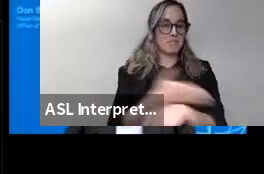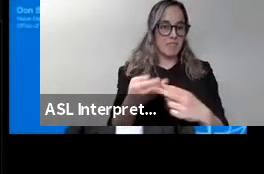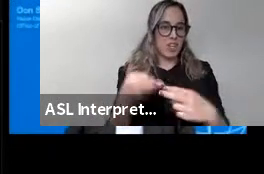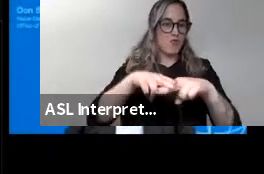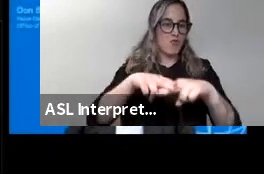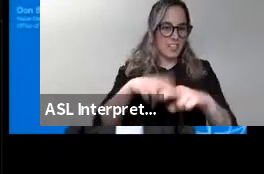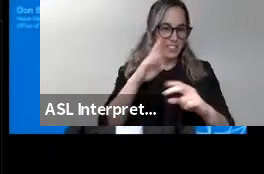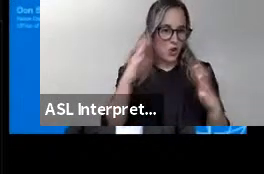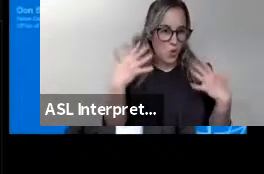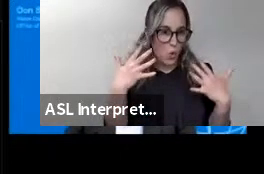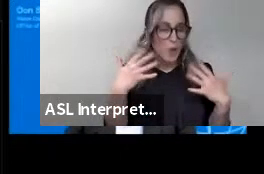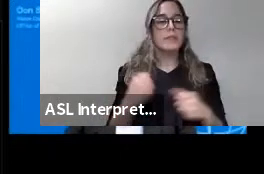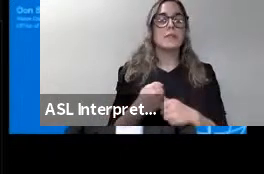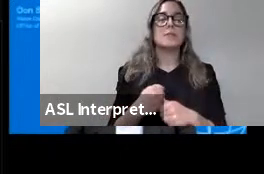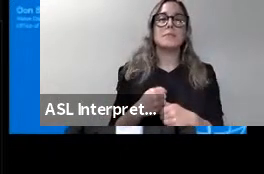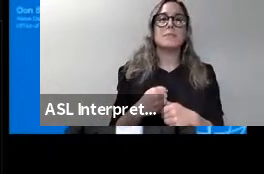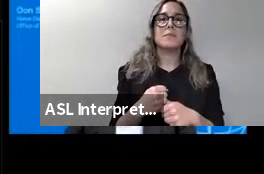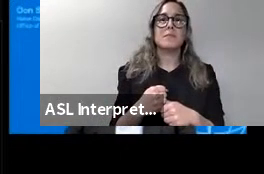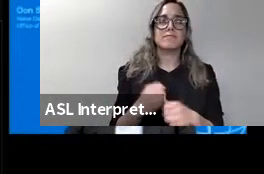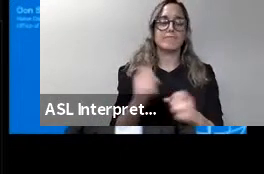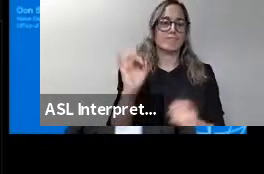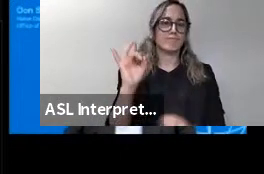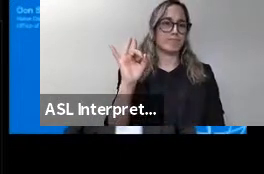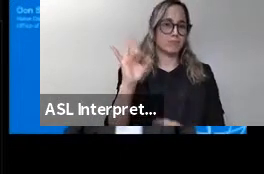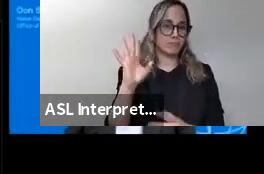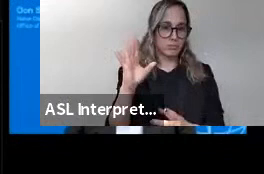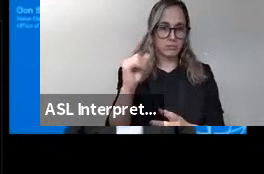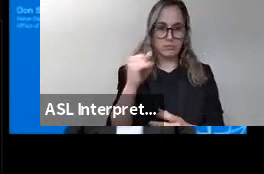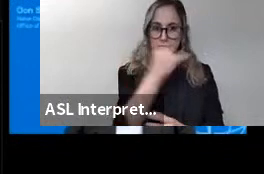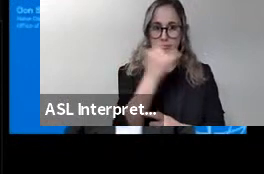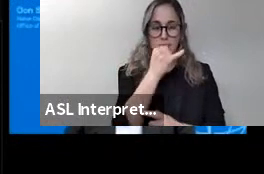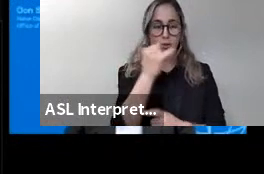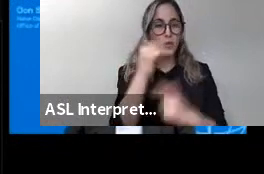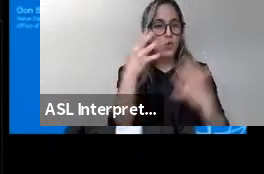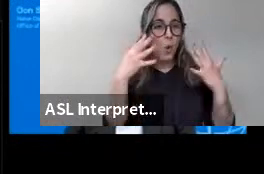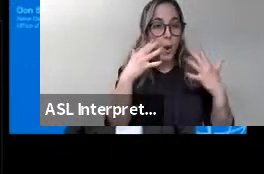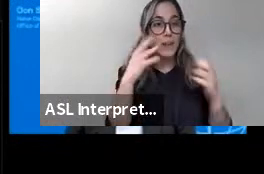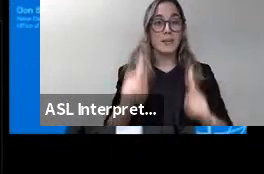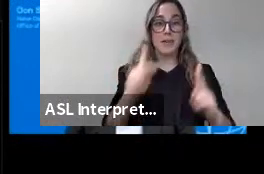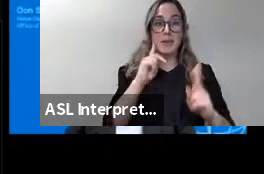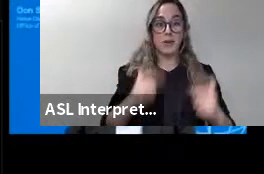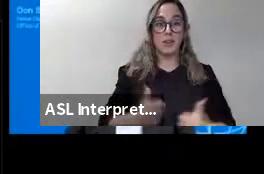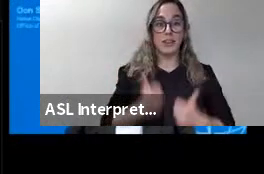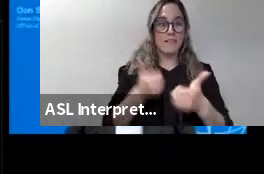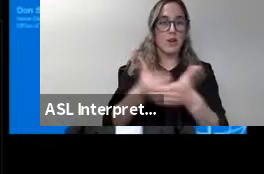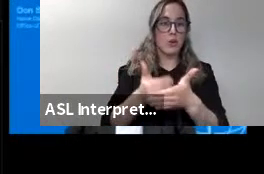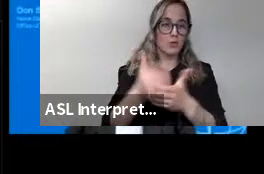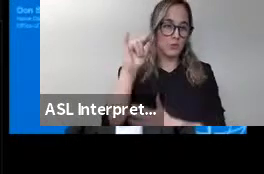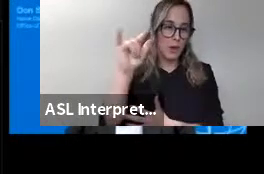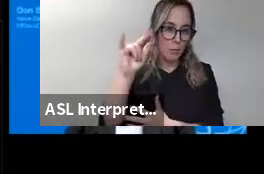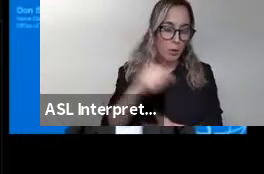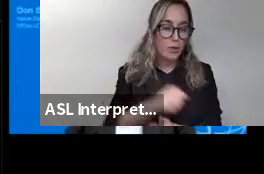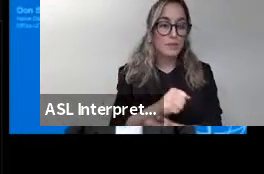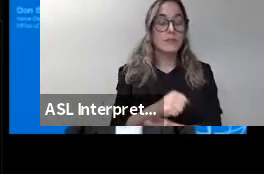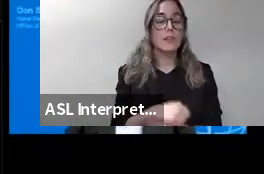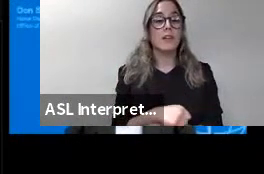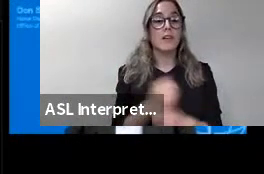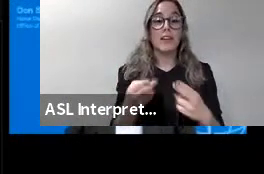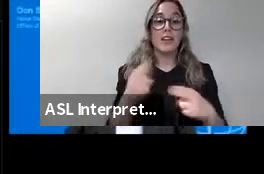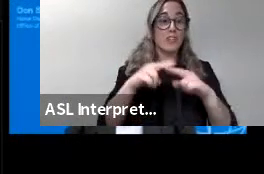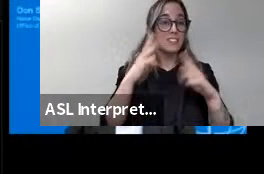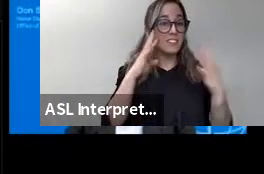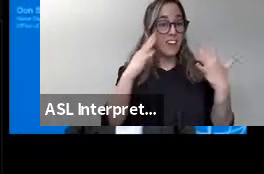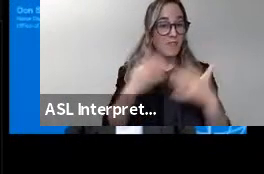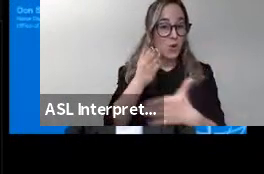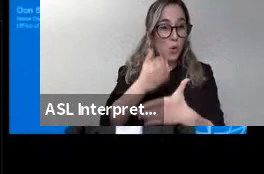noise. The results show a substantial increase in annoyance for the population living in the vicinity of airports. The increase in annoyance is